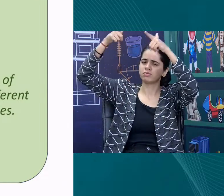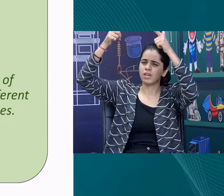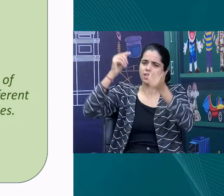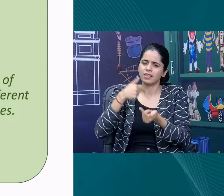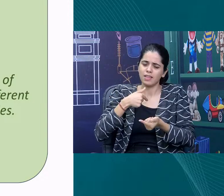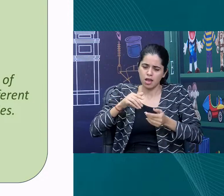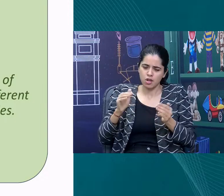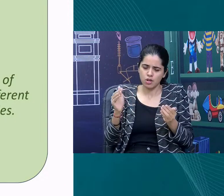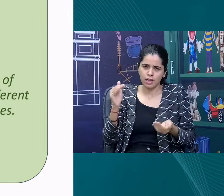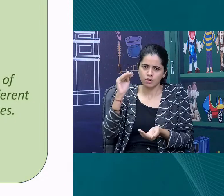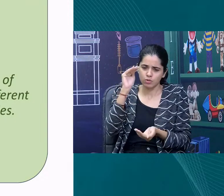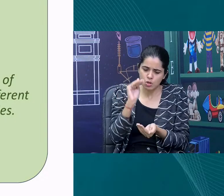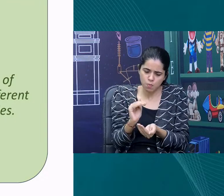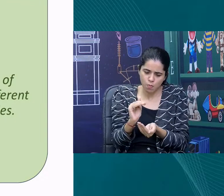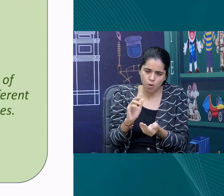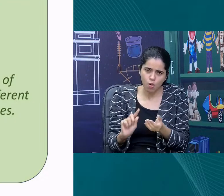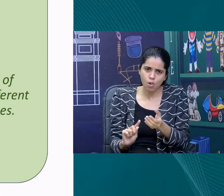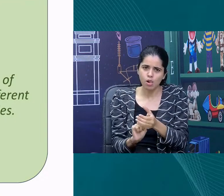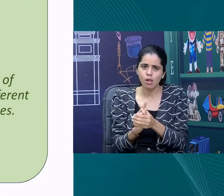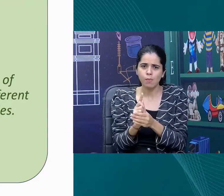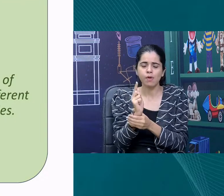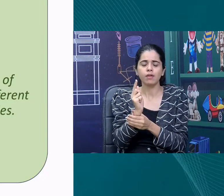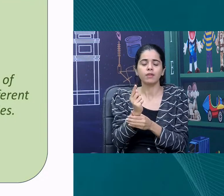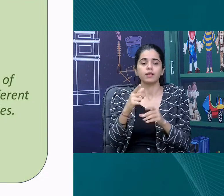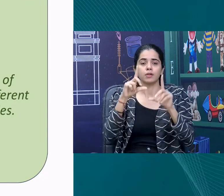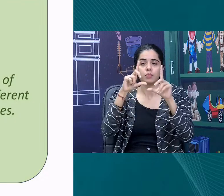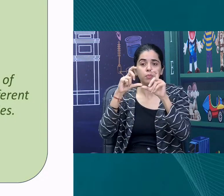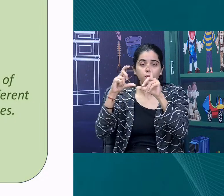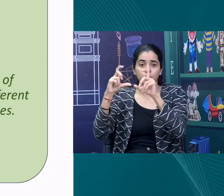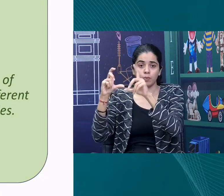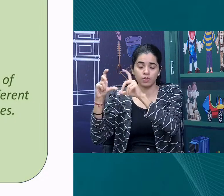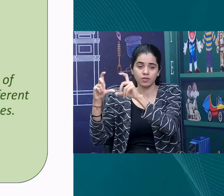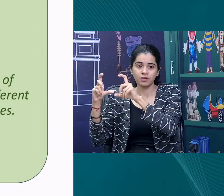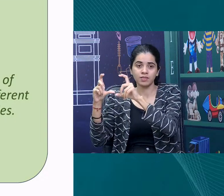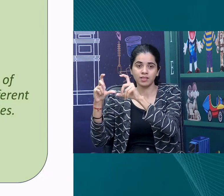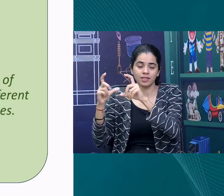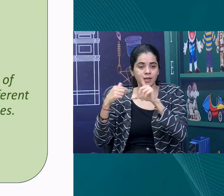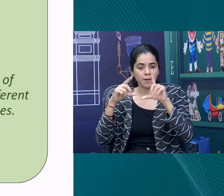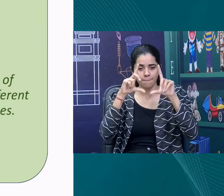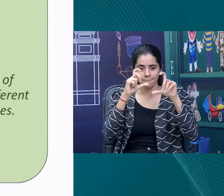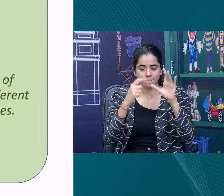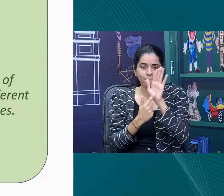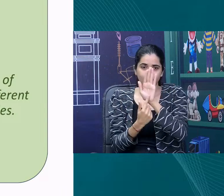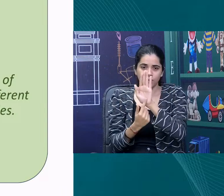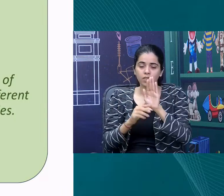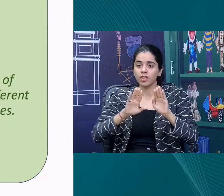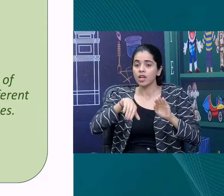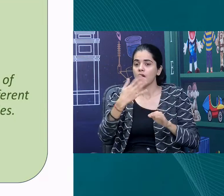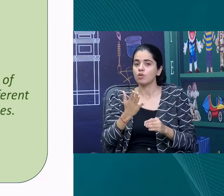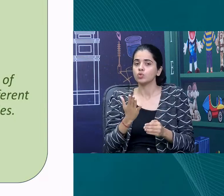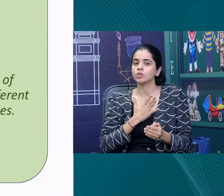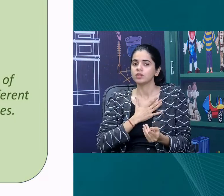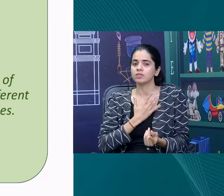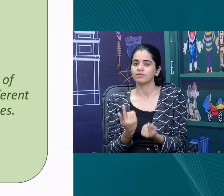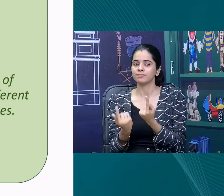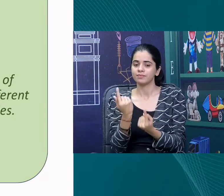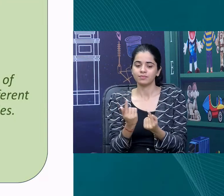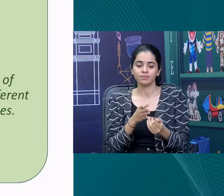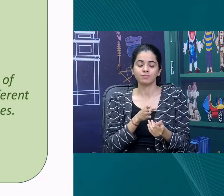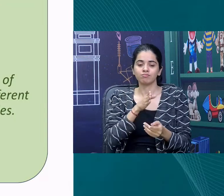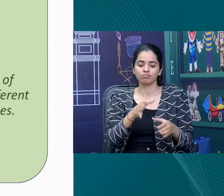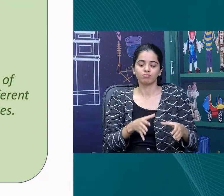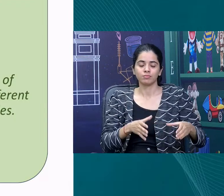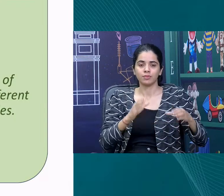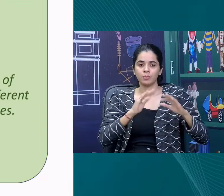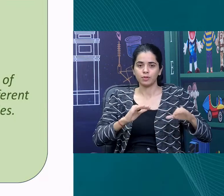few plants or creepers, pictures or the real one, and then sends them to the garden to see what are the different types of trees there. I